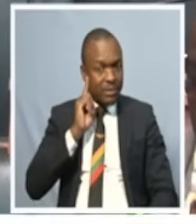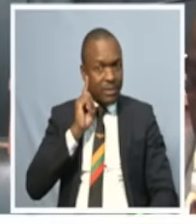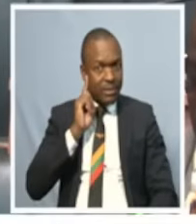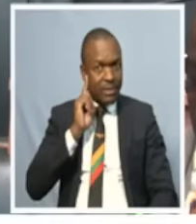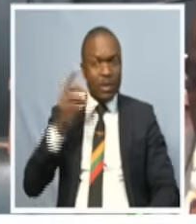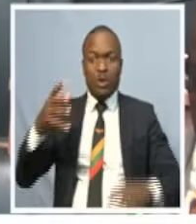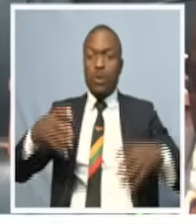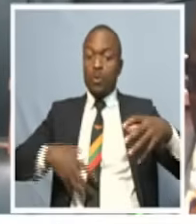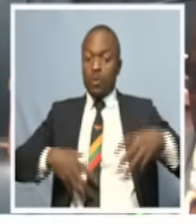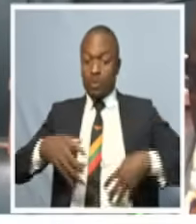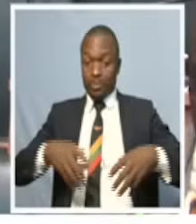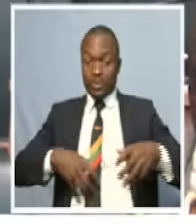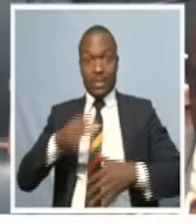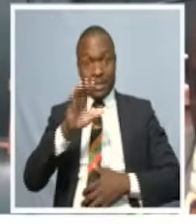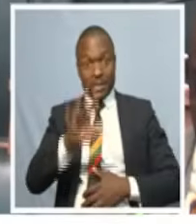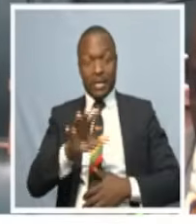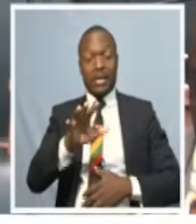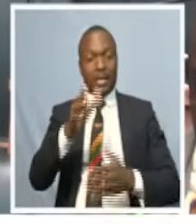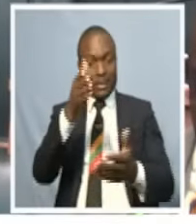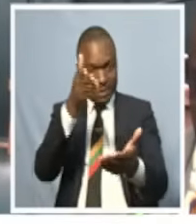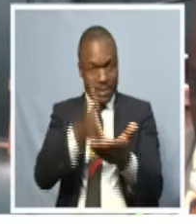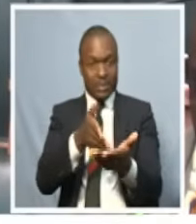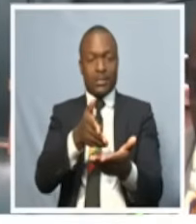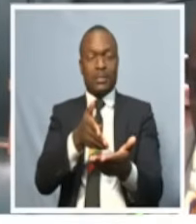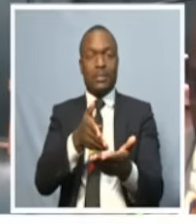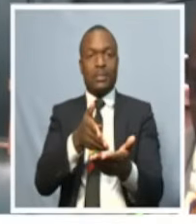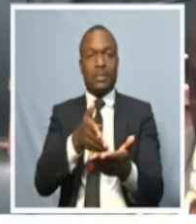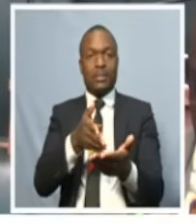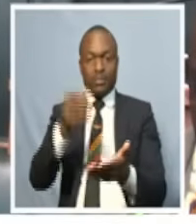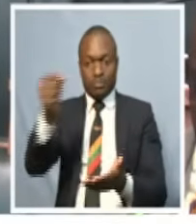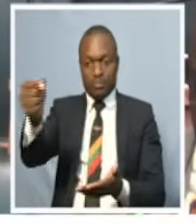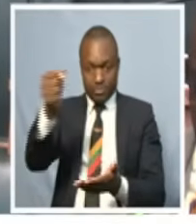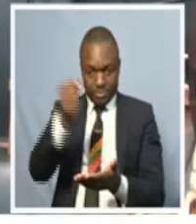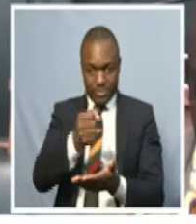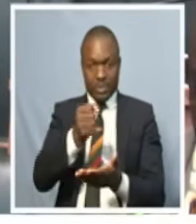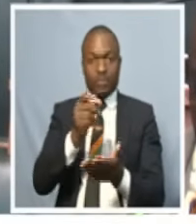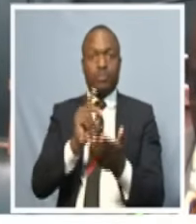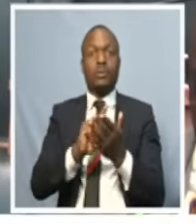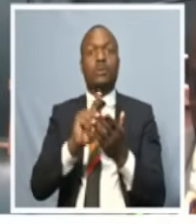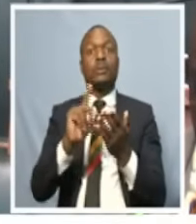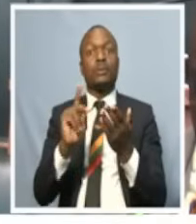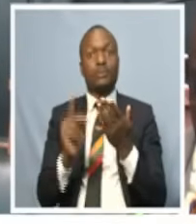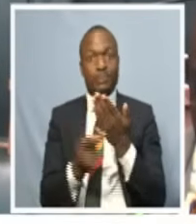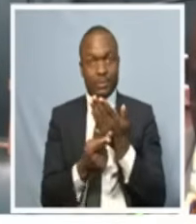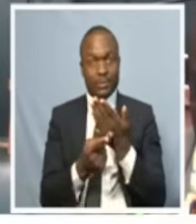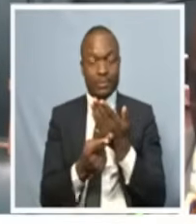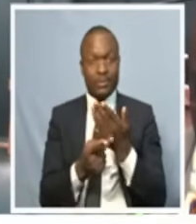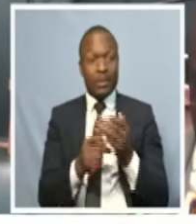their complaints in this recruitment process.